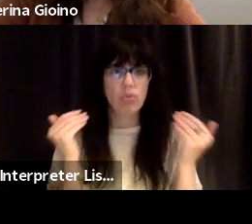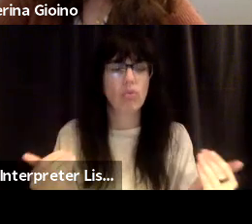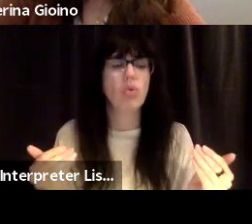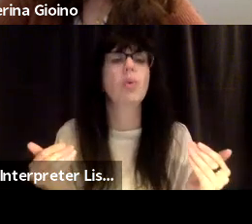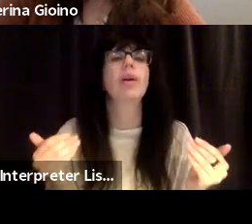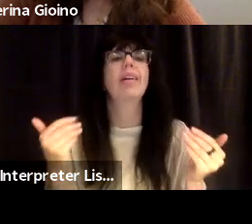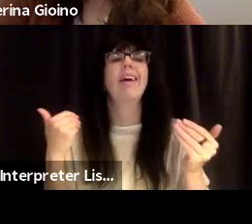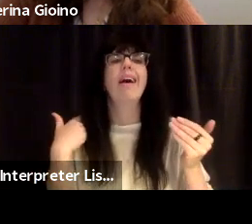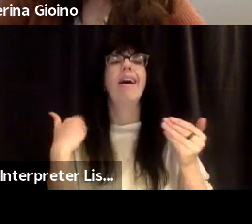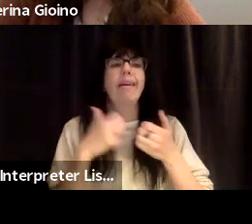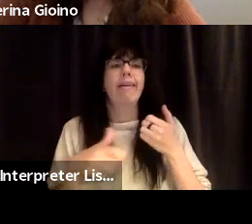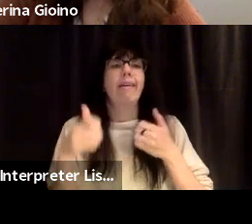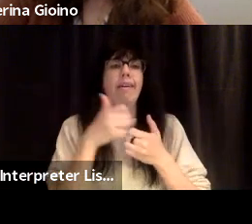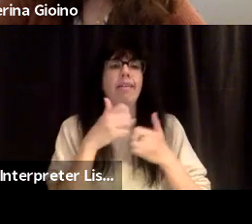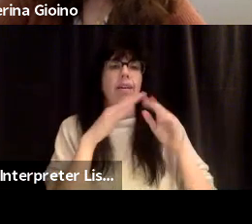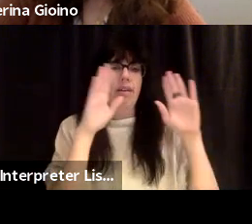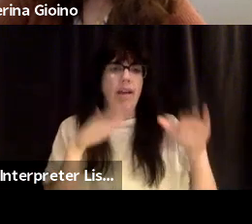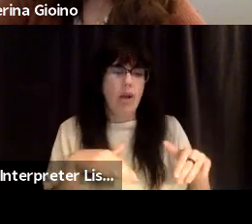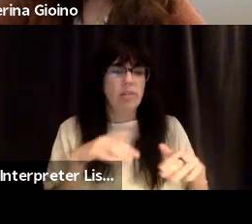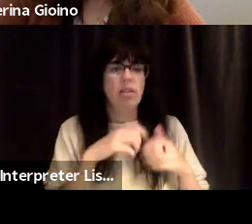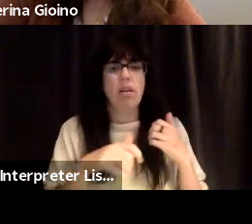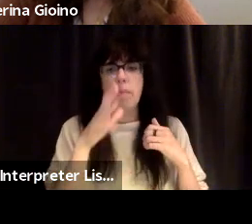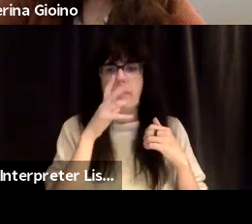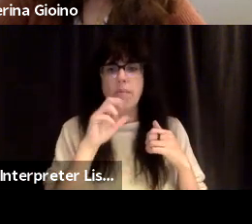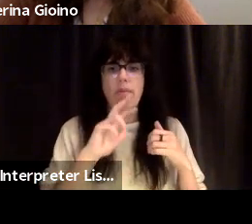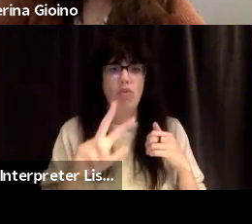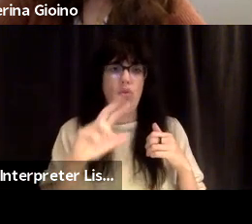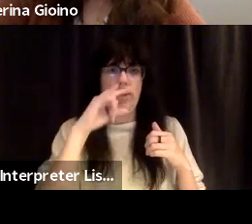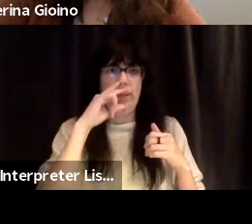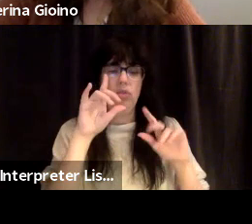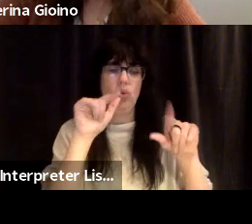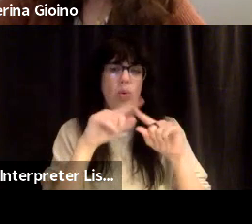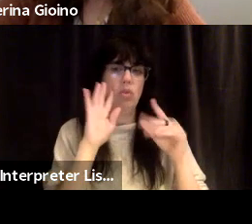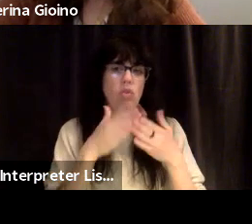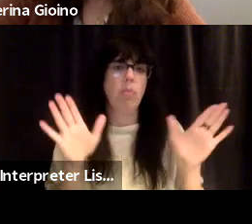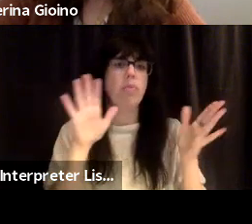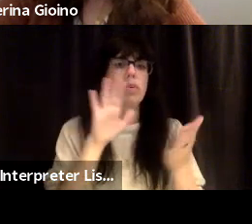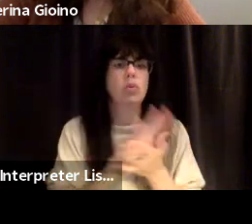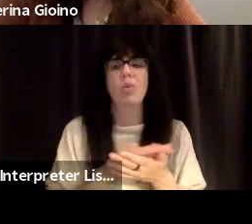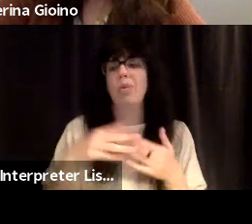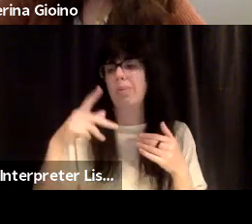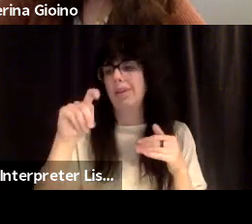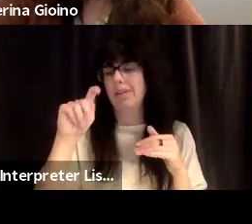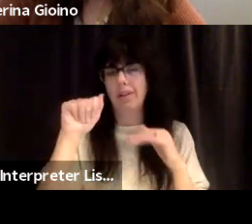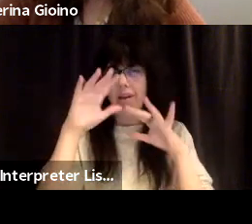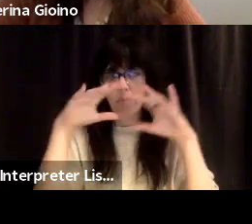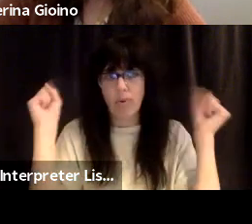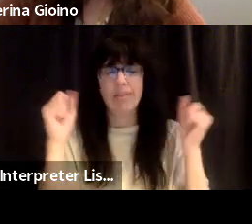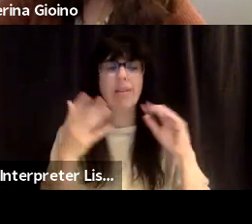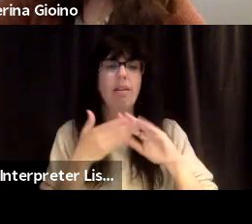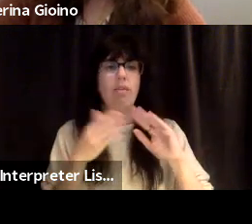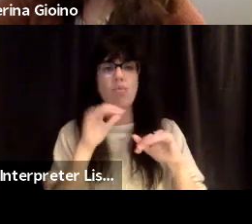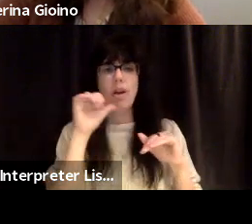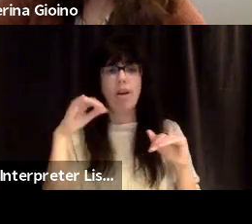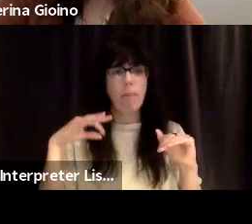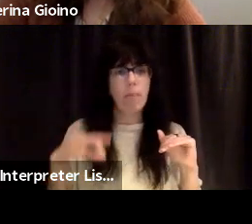on Community Board 1. I am the mom of 3 kids who all went to public schools. I have been a PTA president. I have run a nonprofit that has